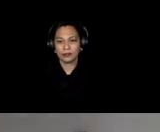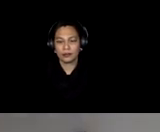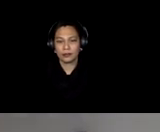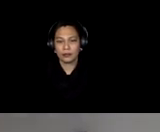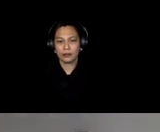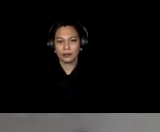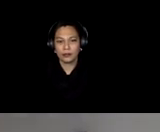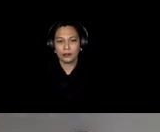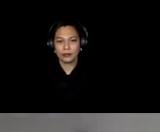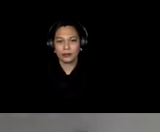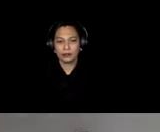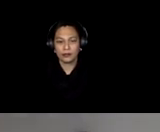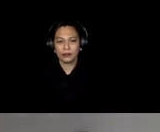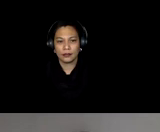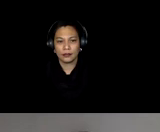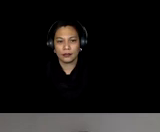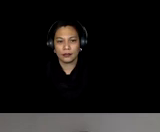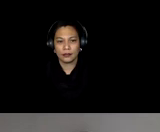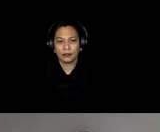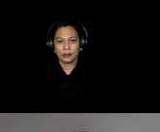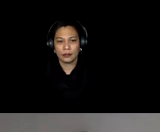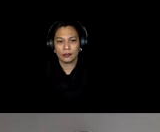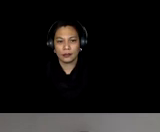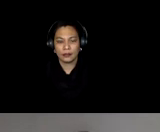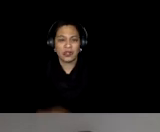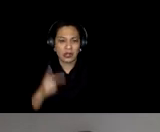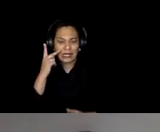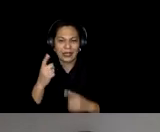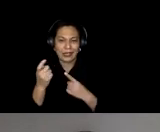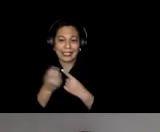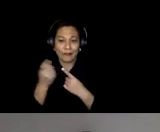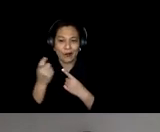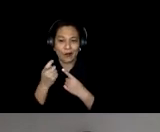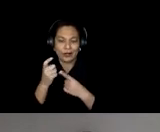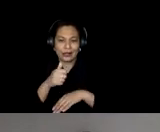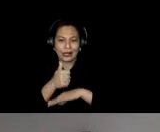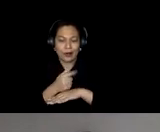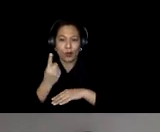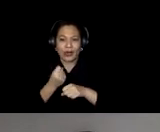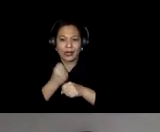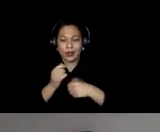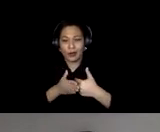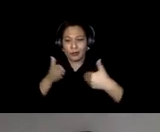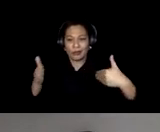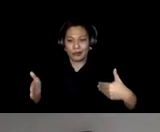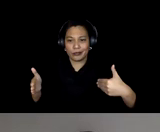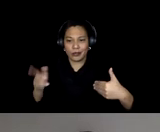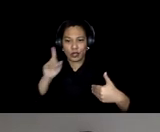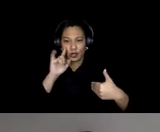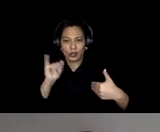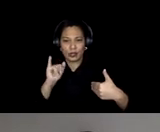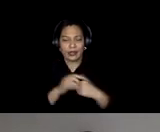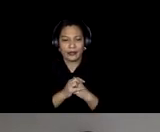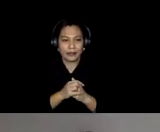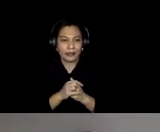you can see the default is a year. So you can see the interest over time.